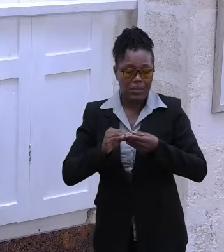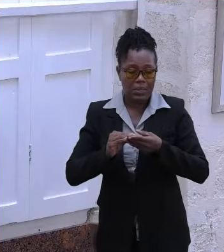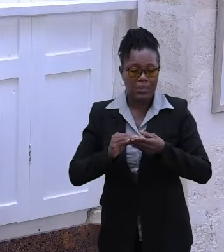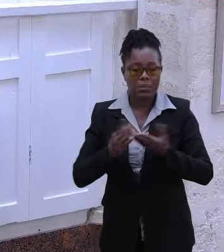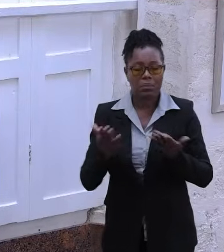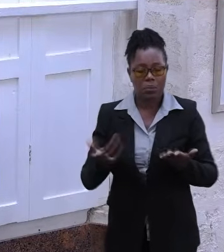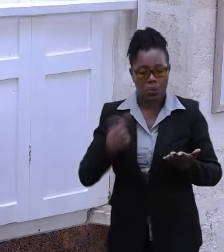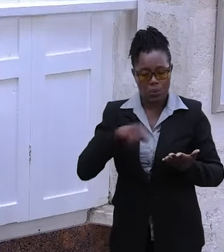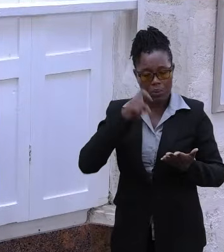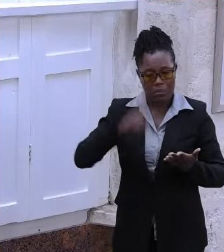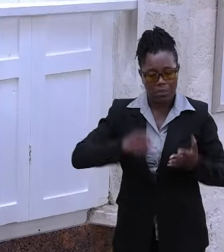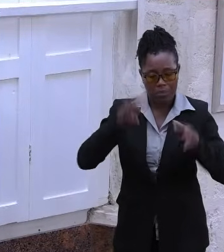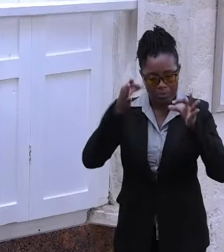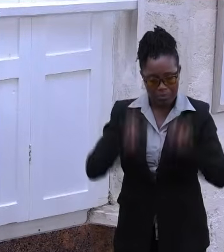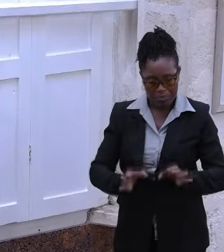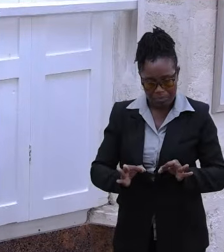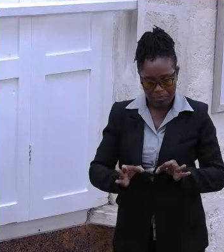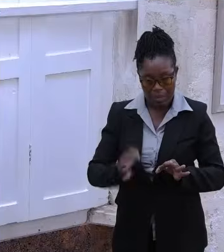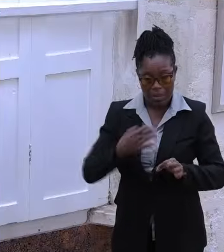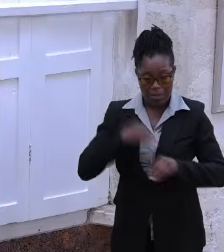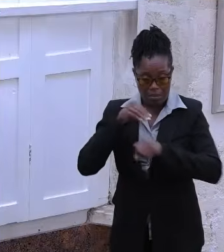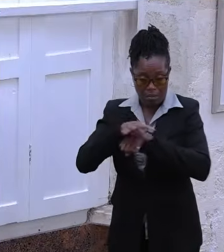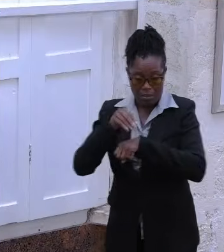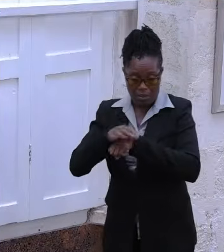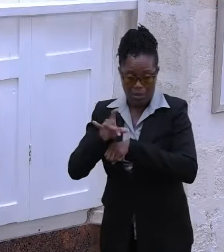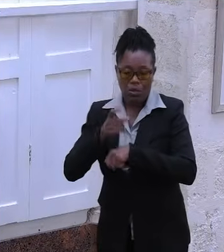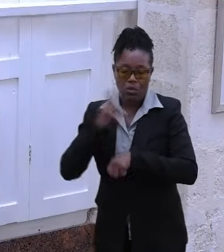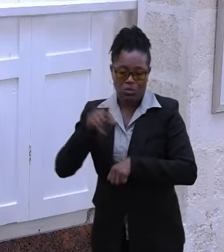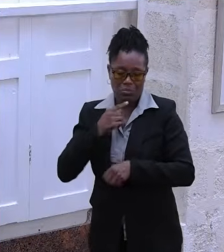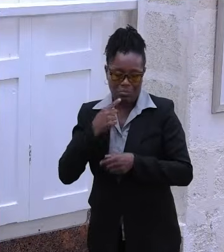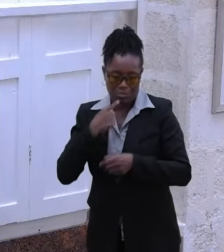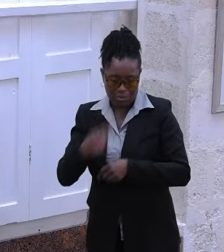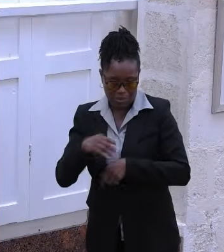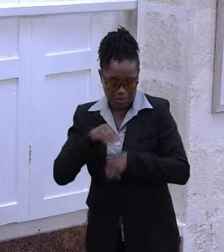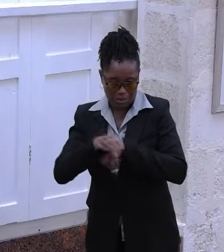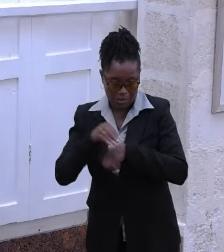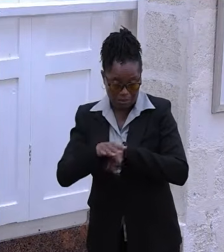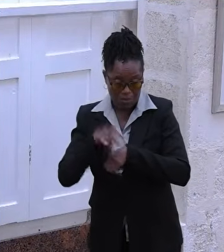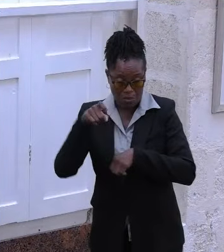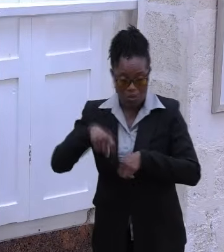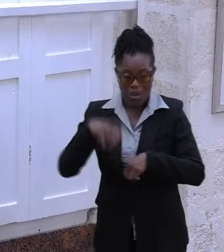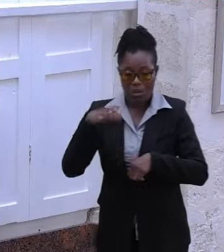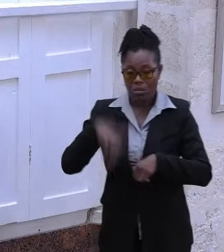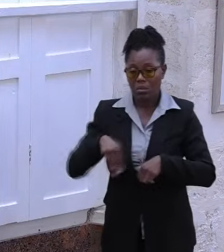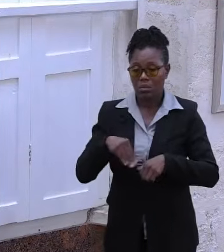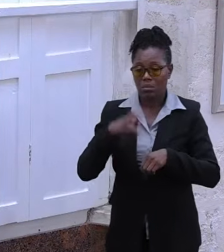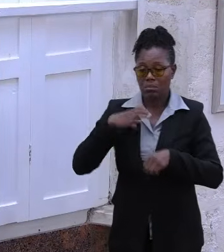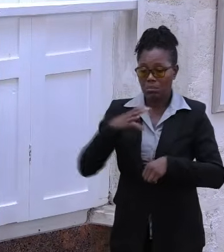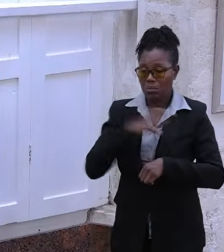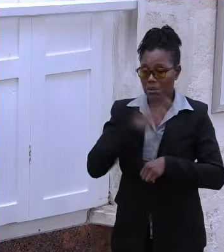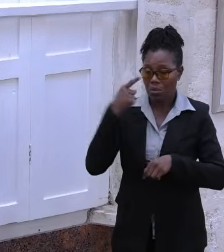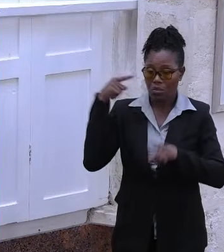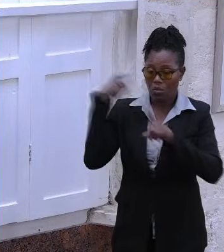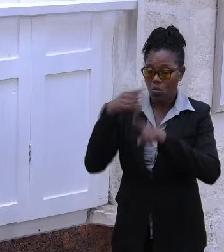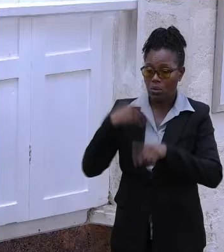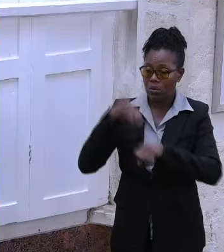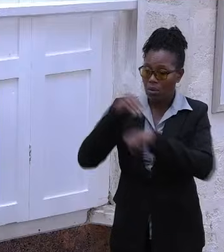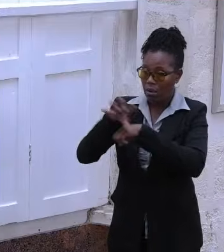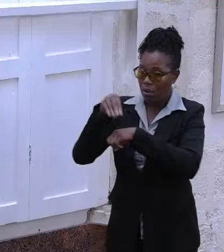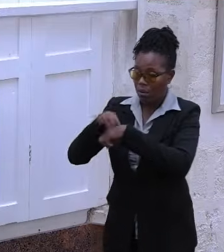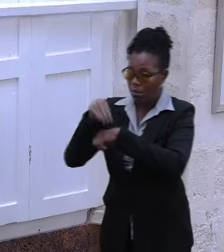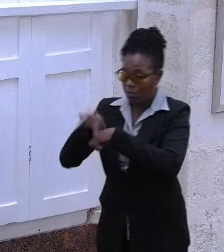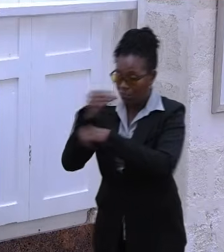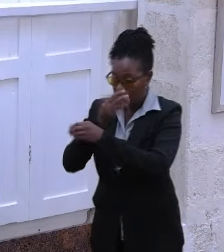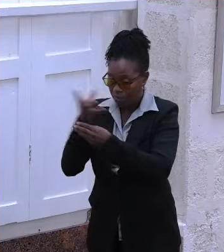to decide and to advise, I should say, because this committee is to advise, having taken hearing and